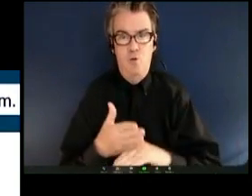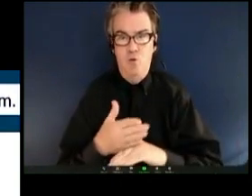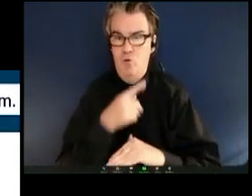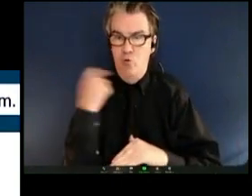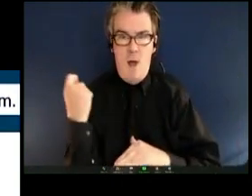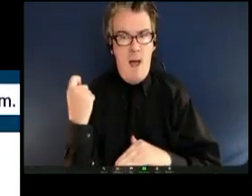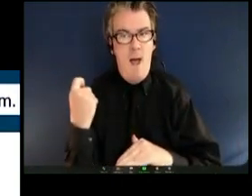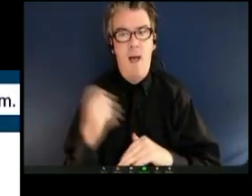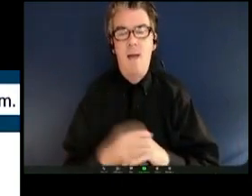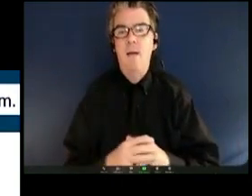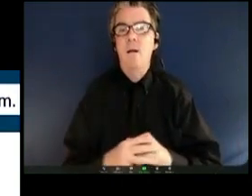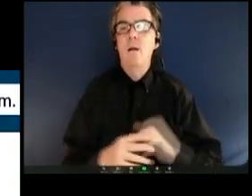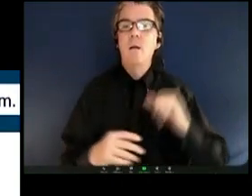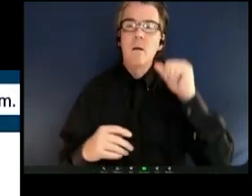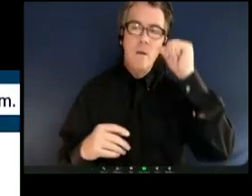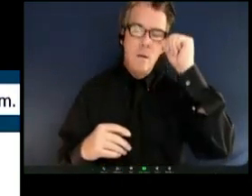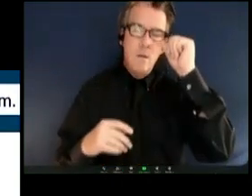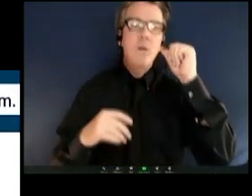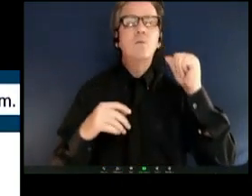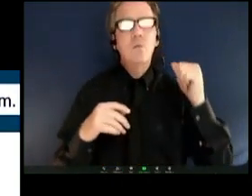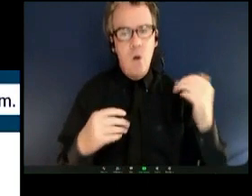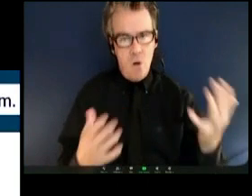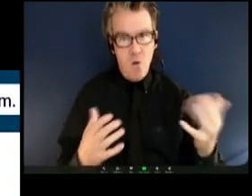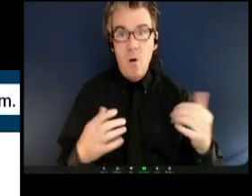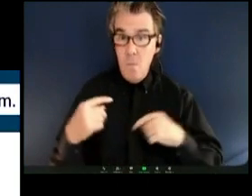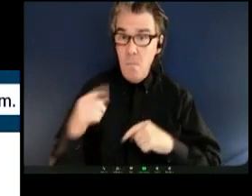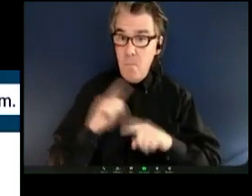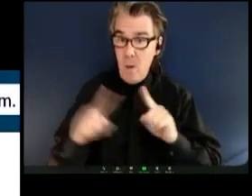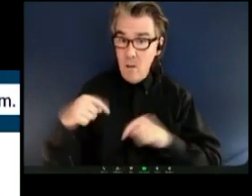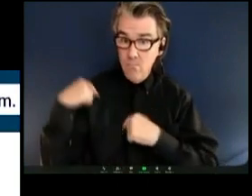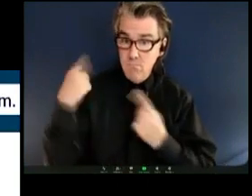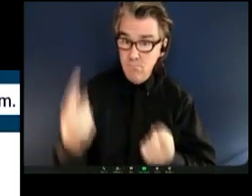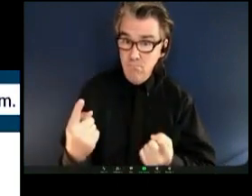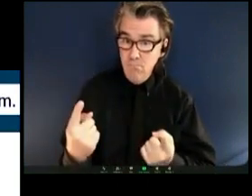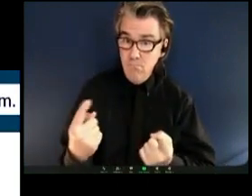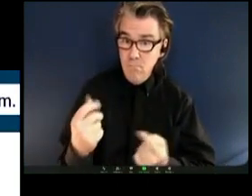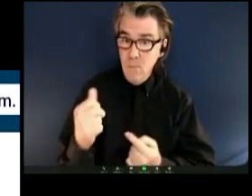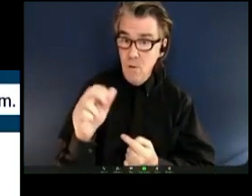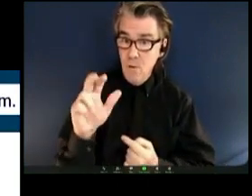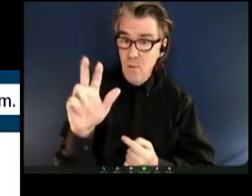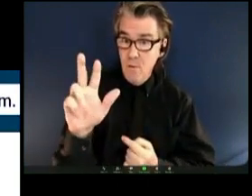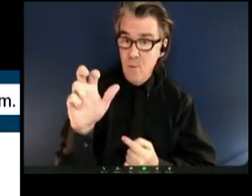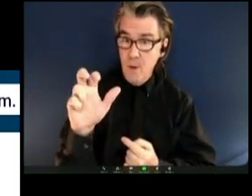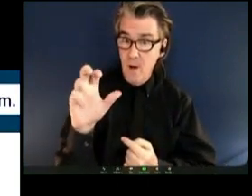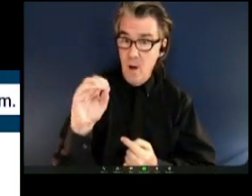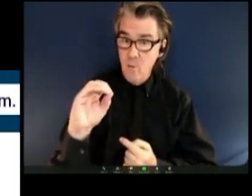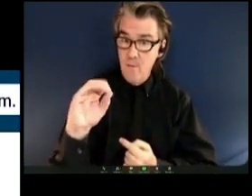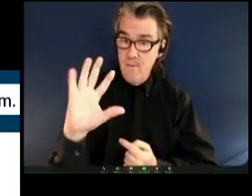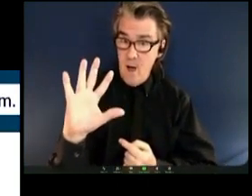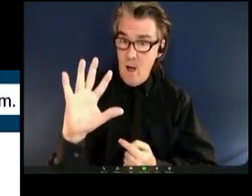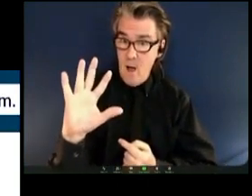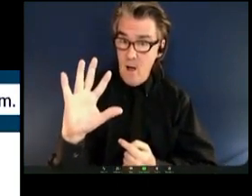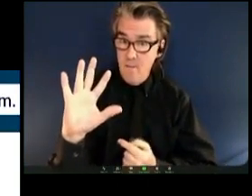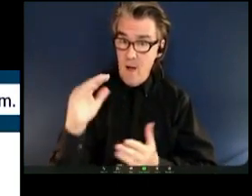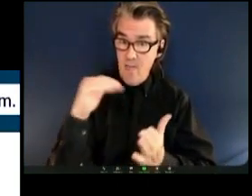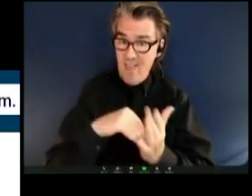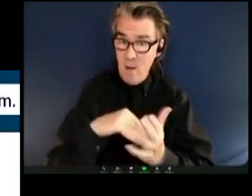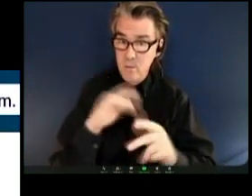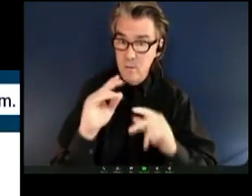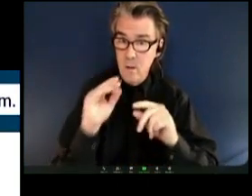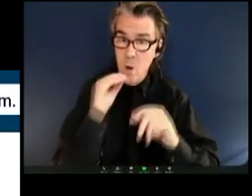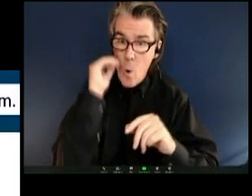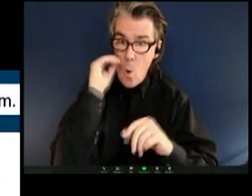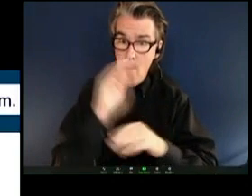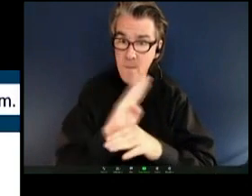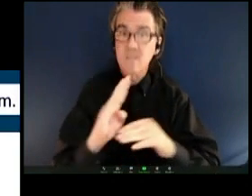The remaining 45,000 customers will be restored between now and tomorrow midday as the weather has cleared. Now, I'll